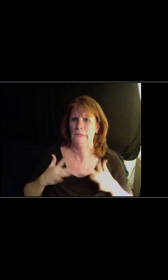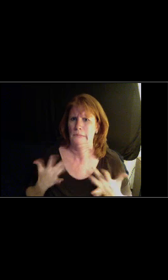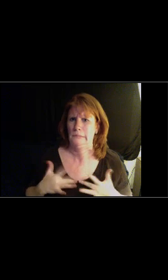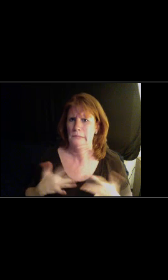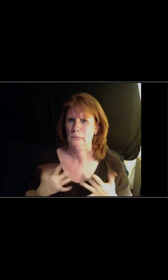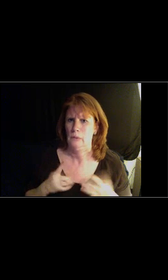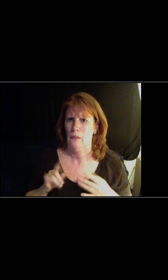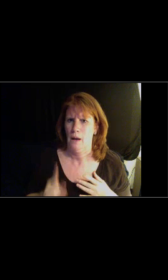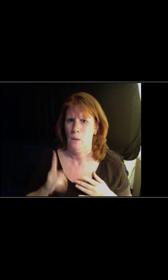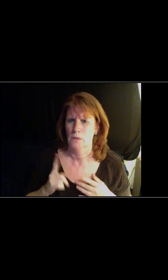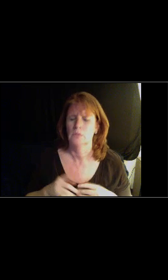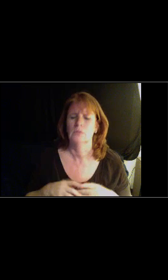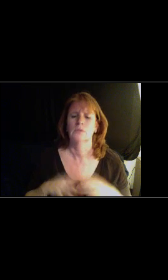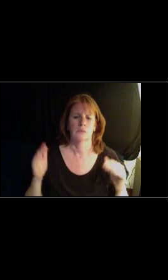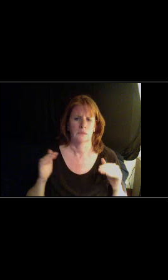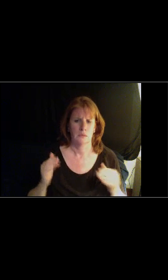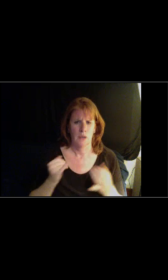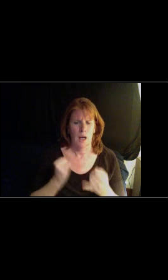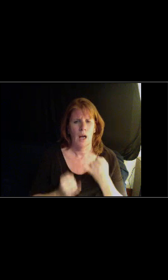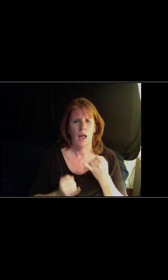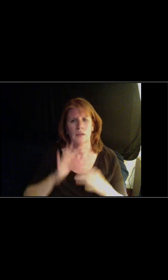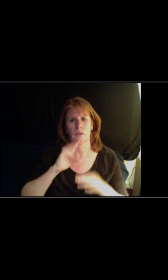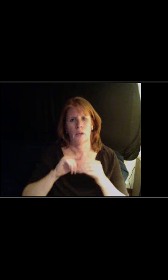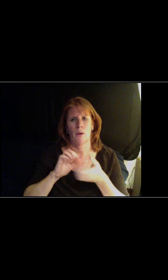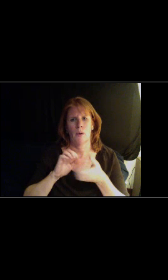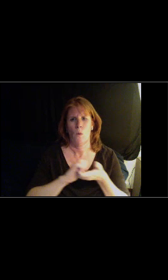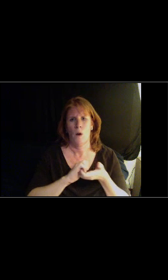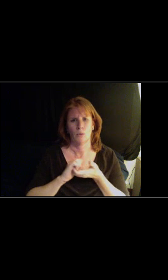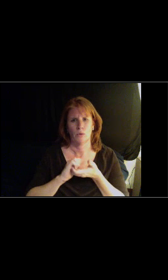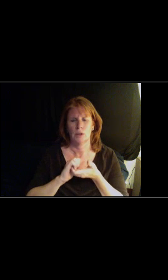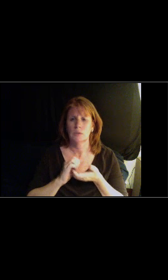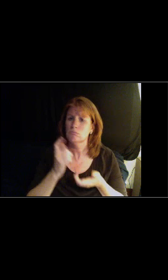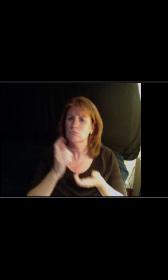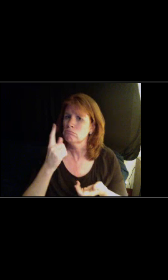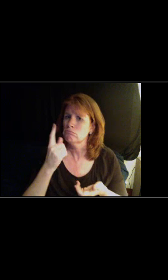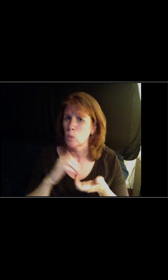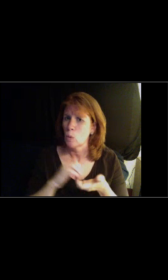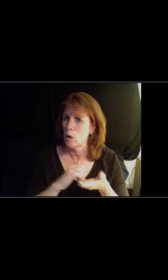look like? What is behind that ally metaphor?